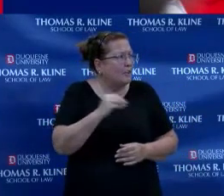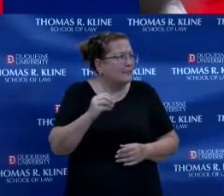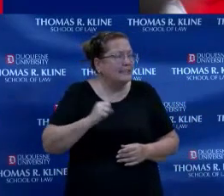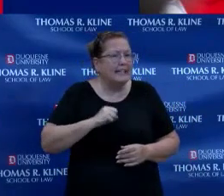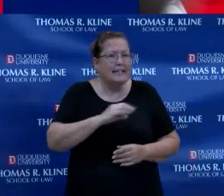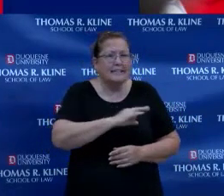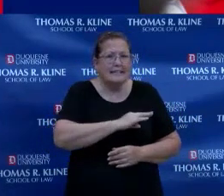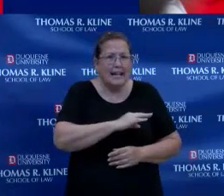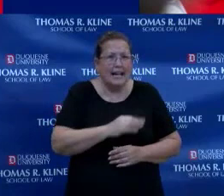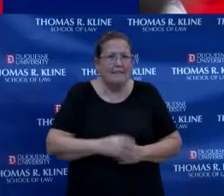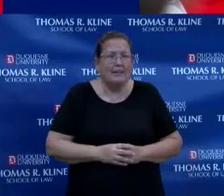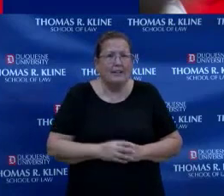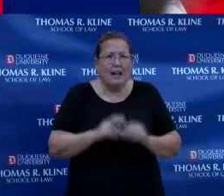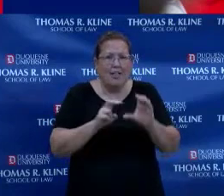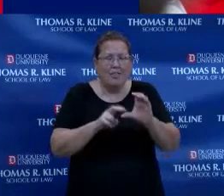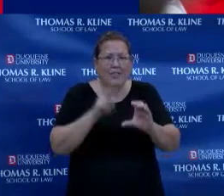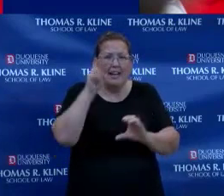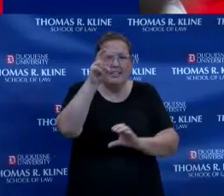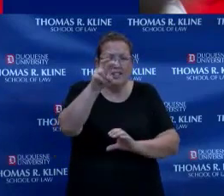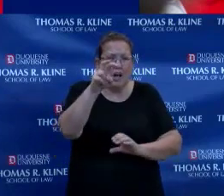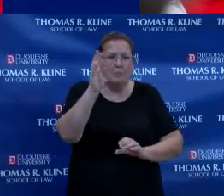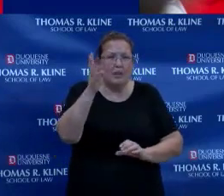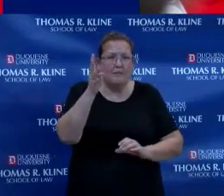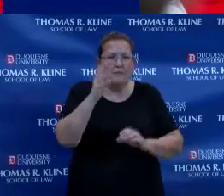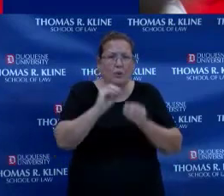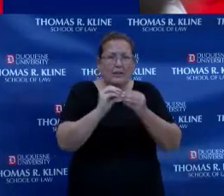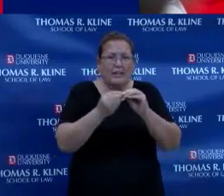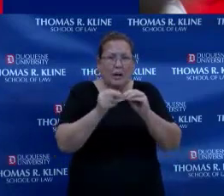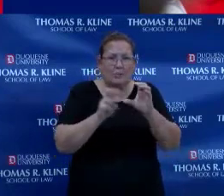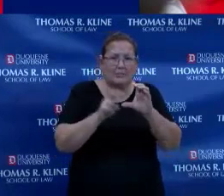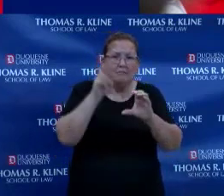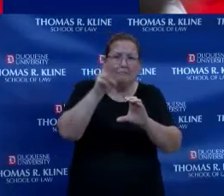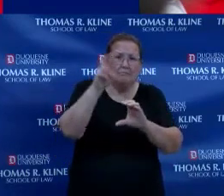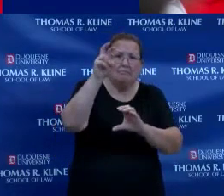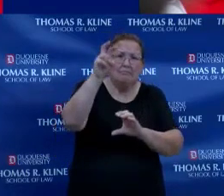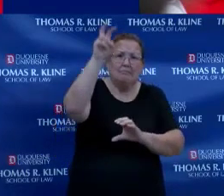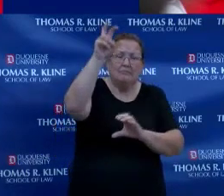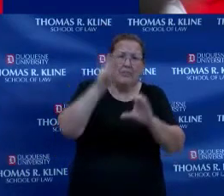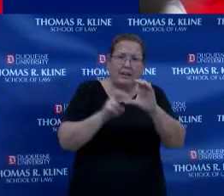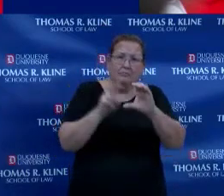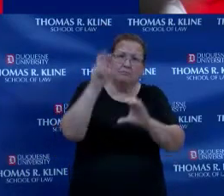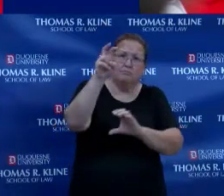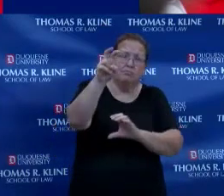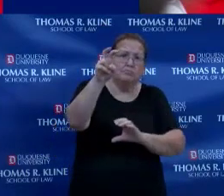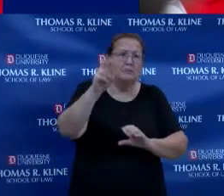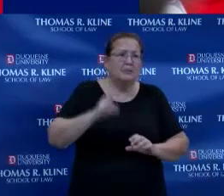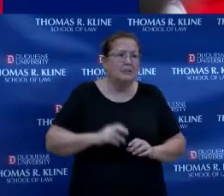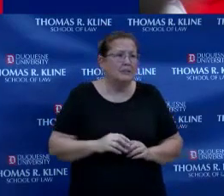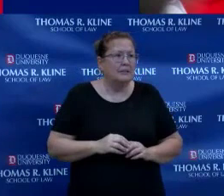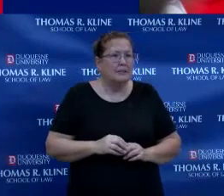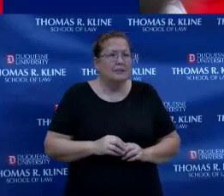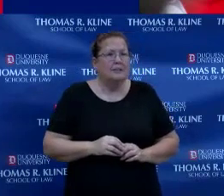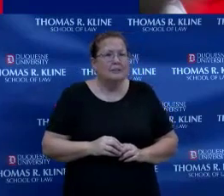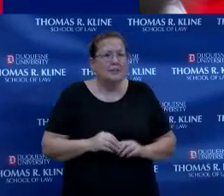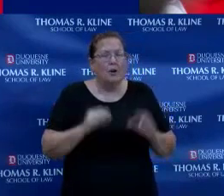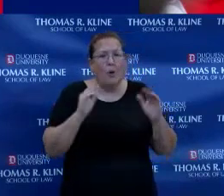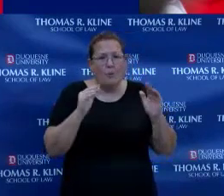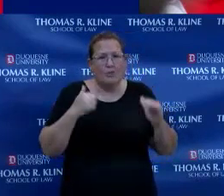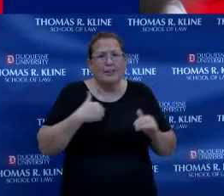for that. And let me say, folks, when this class passes the bar exam, we're going to jump another 10